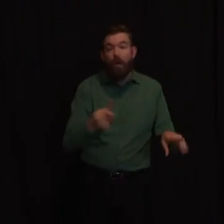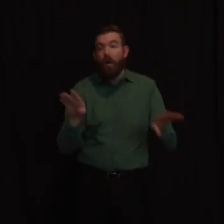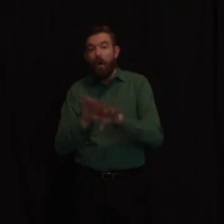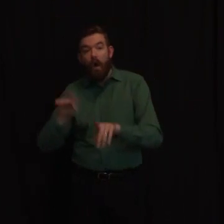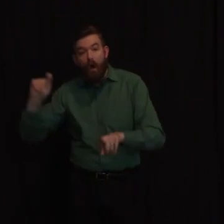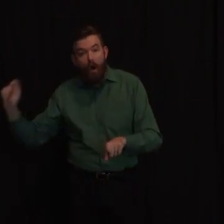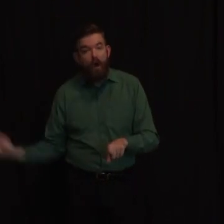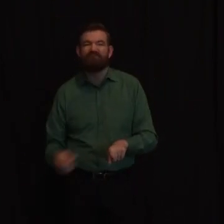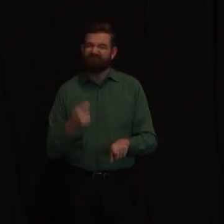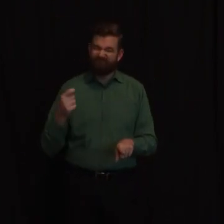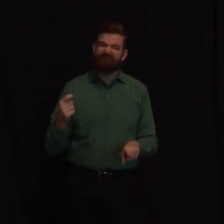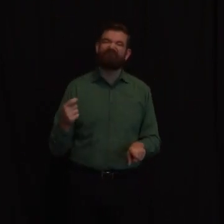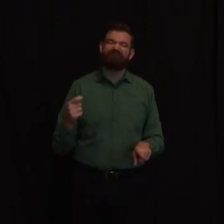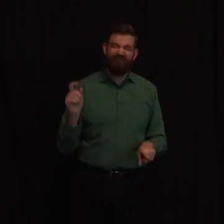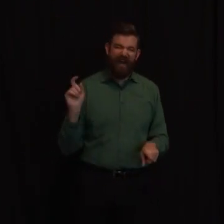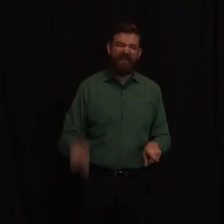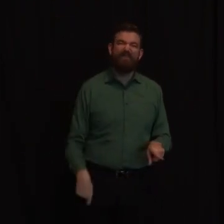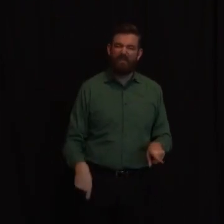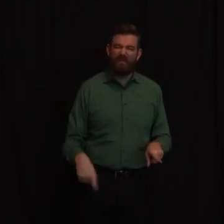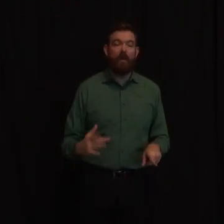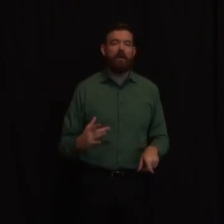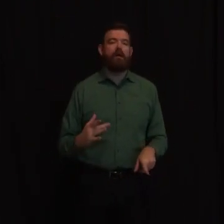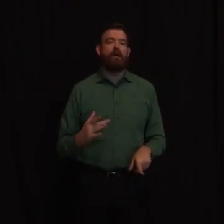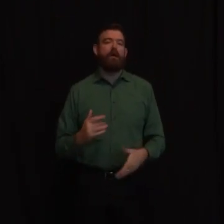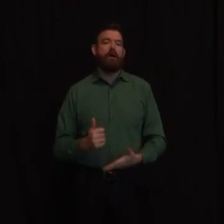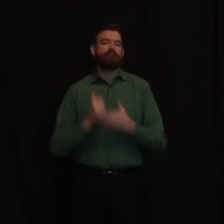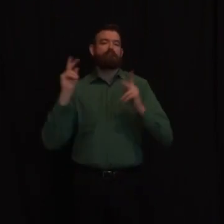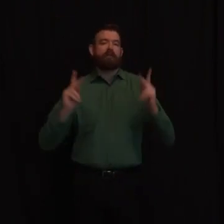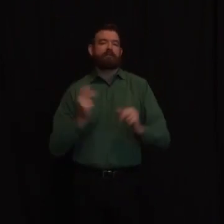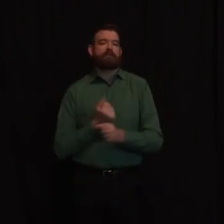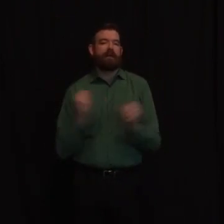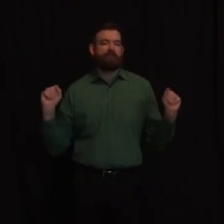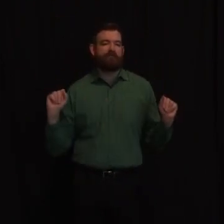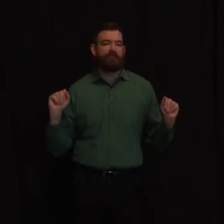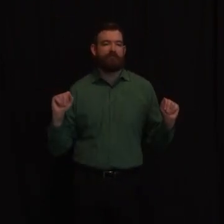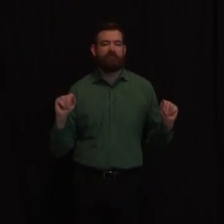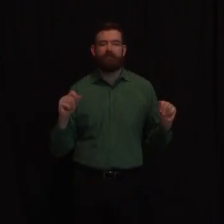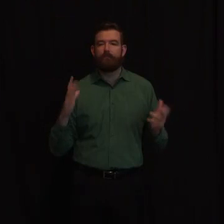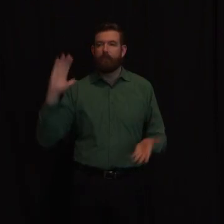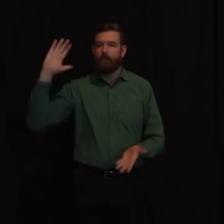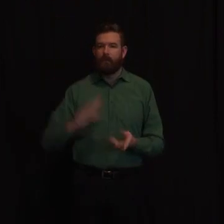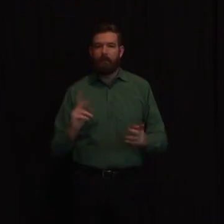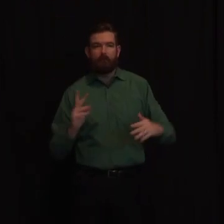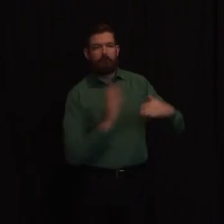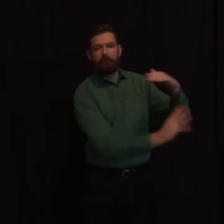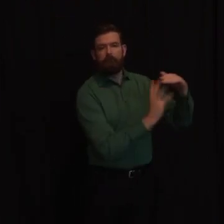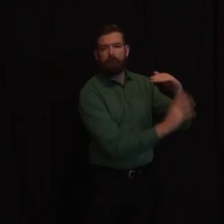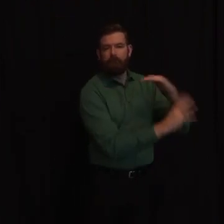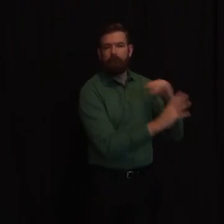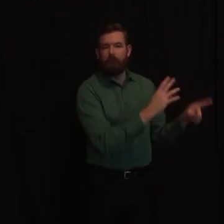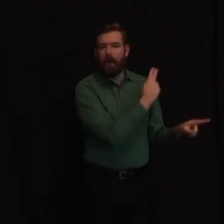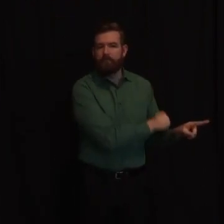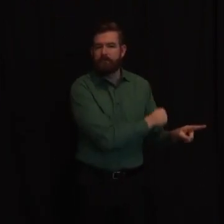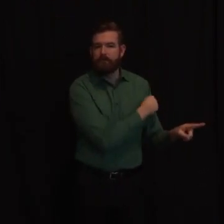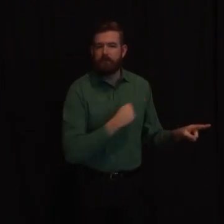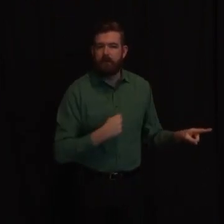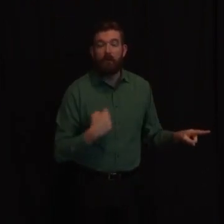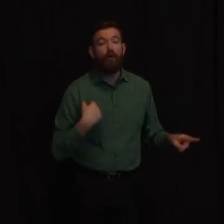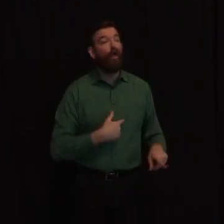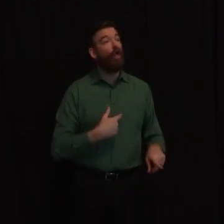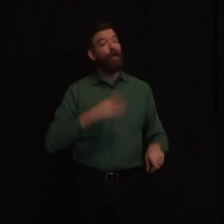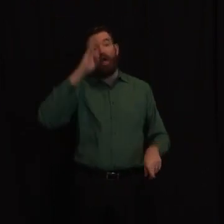keep people safe, keep them out of hospitals, and ultimately keep them alive. We wouldn't be doing it if we didn't do it otherwise. Think about that for a second. Why the heck